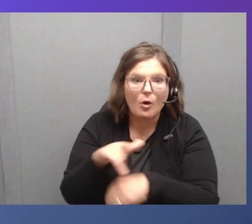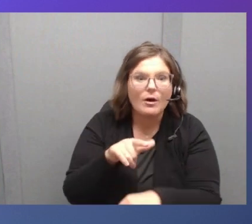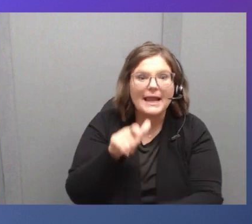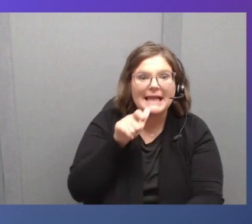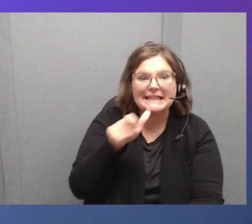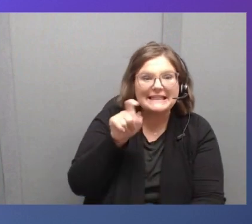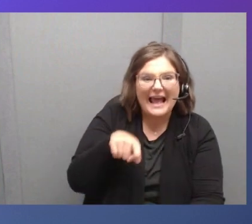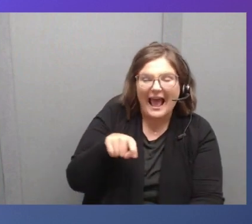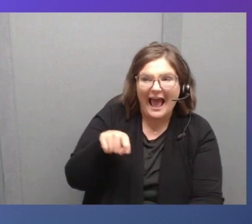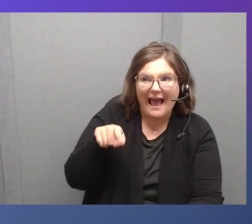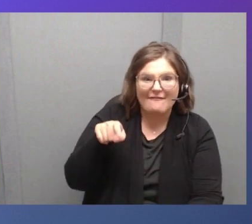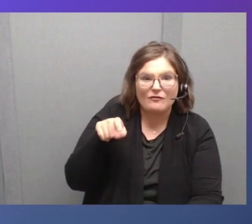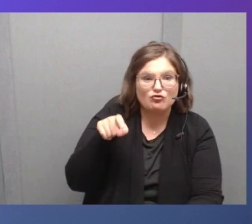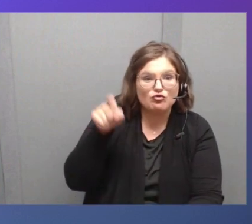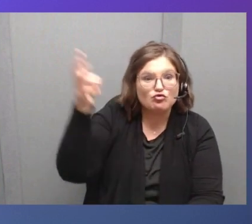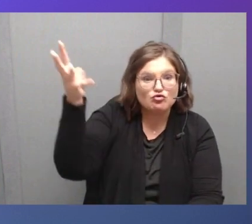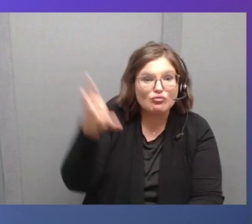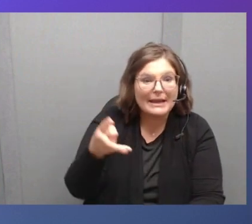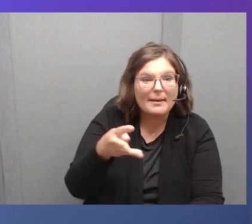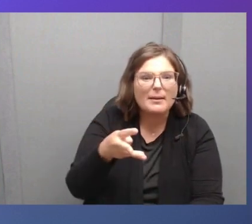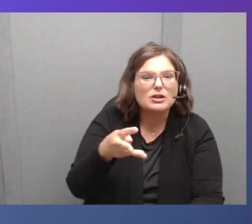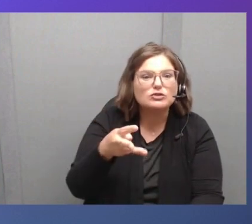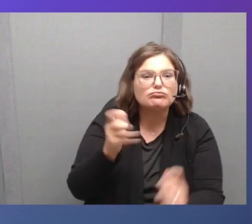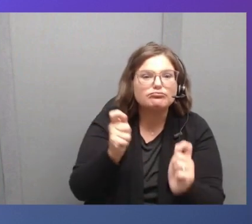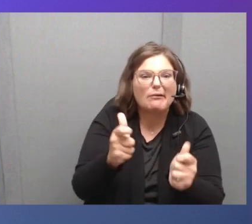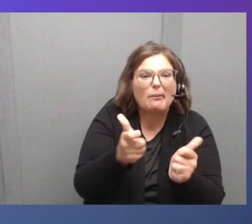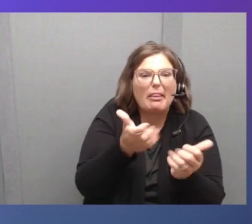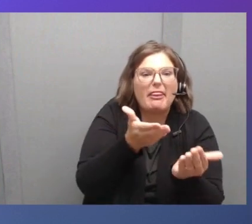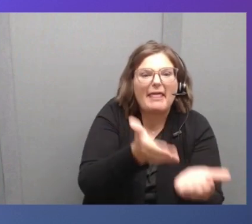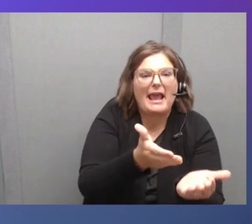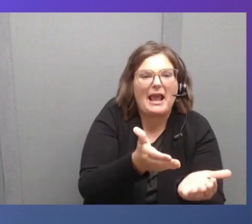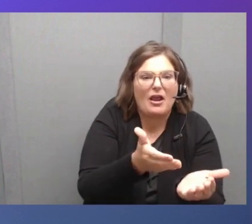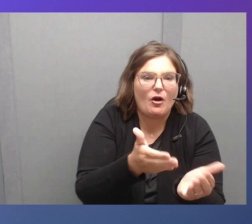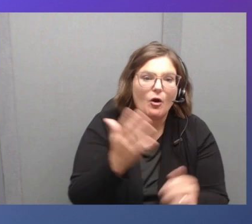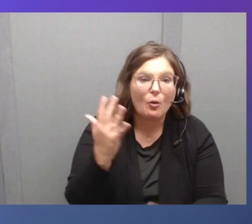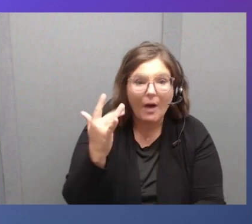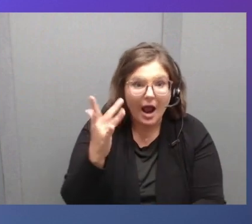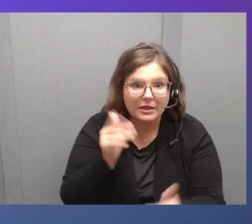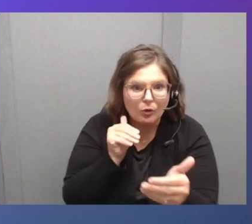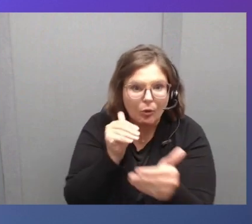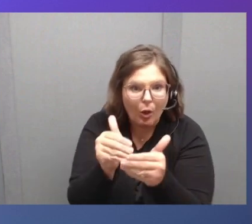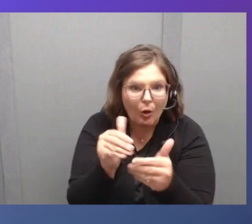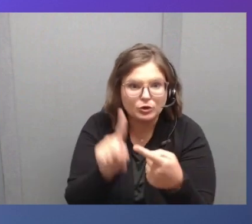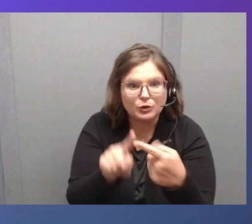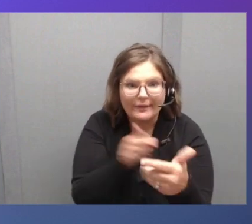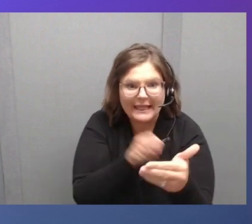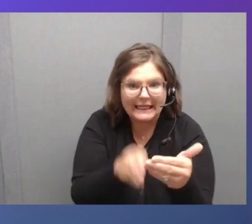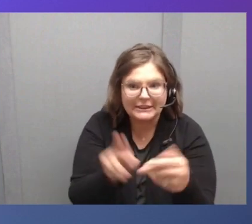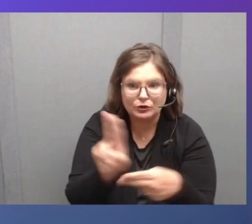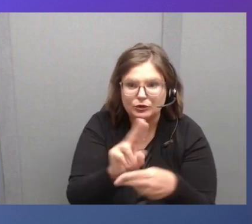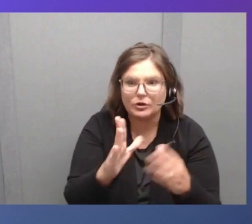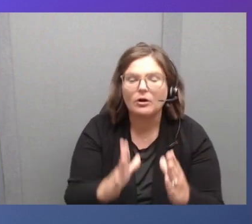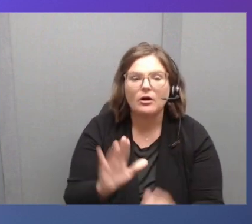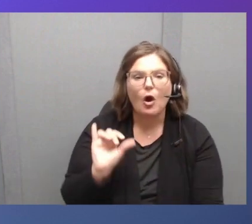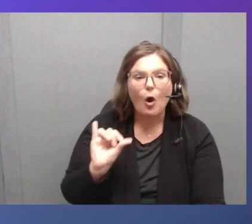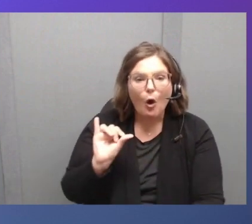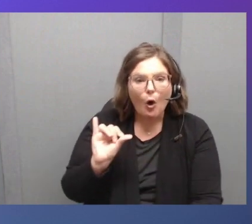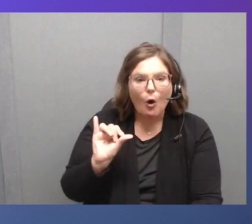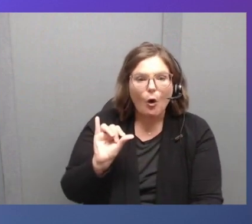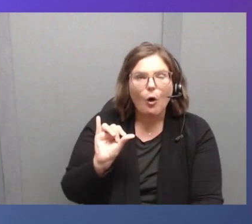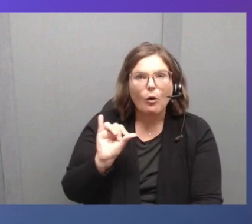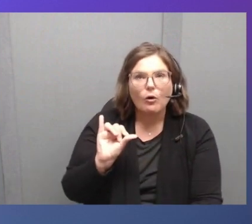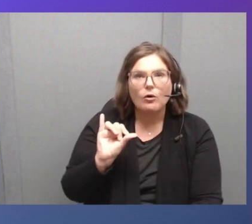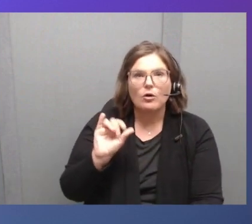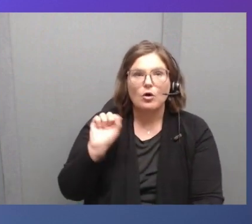itself because of how close it is to end users and geo-distributed. So you're saying I don't have to keep the truck parked at the house to get